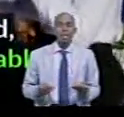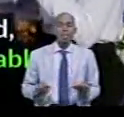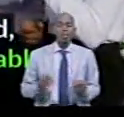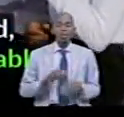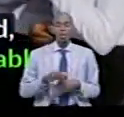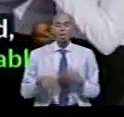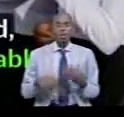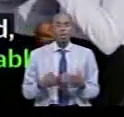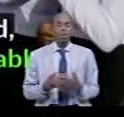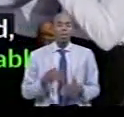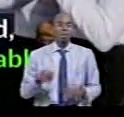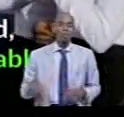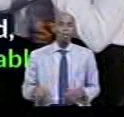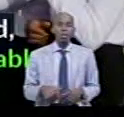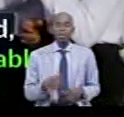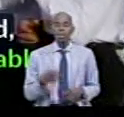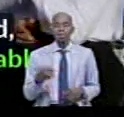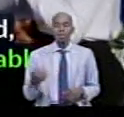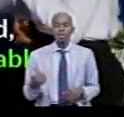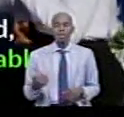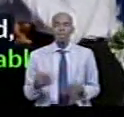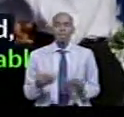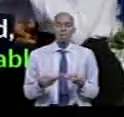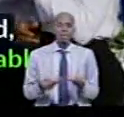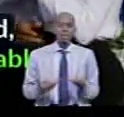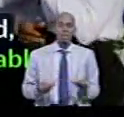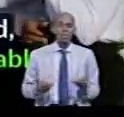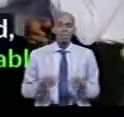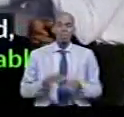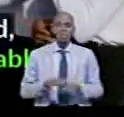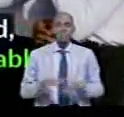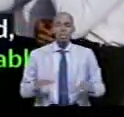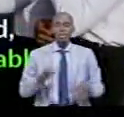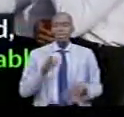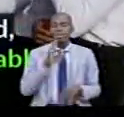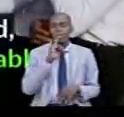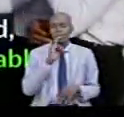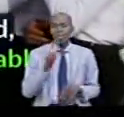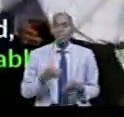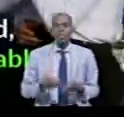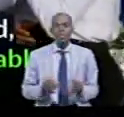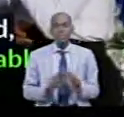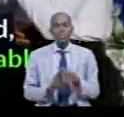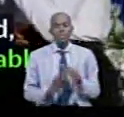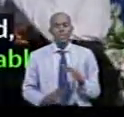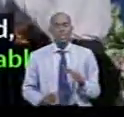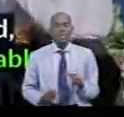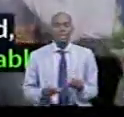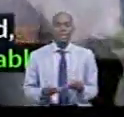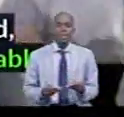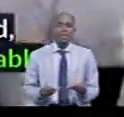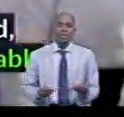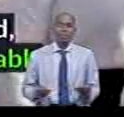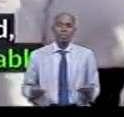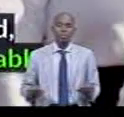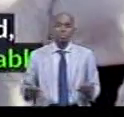sand. All other ground is sinking sand. One more time.